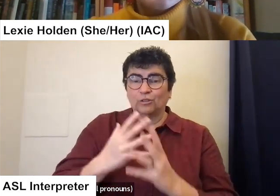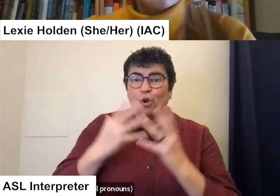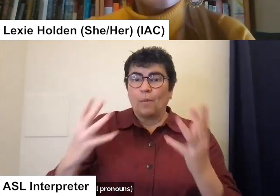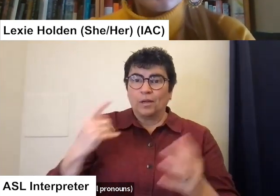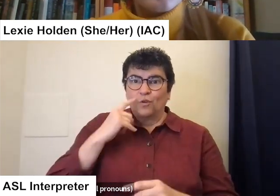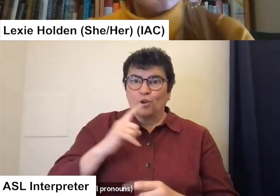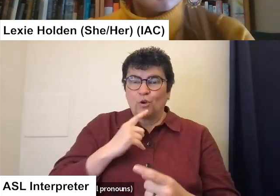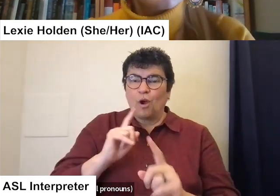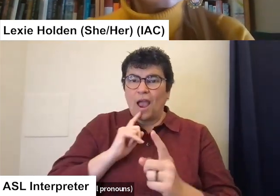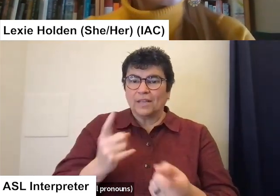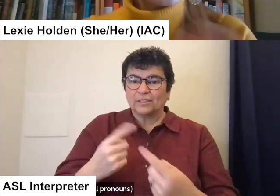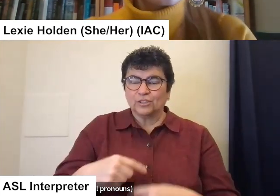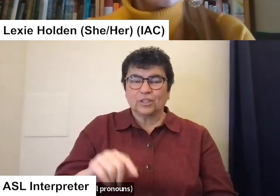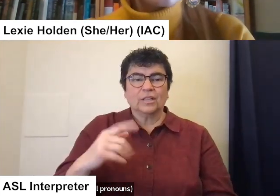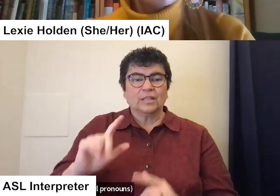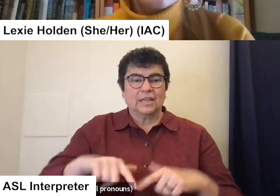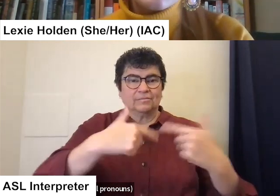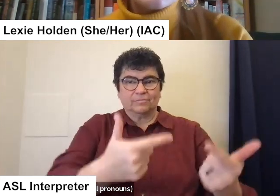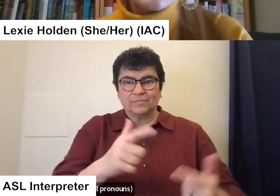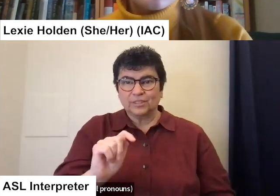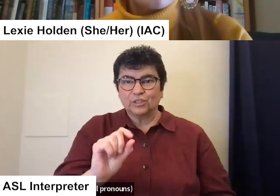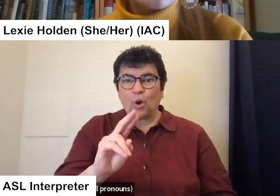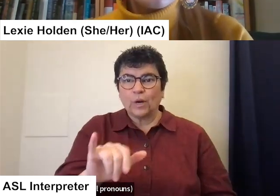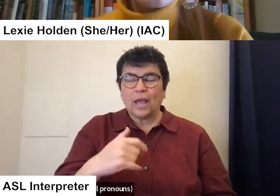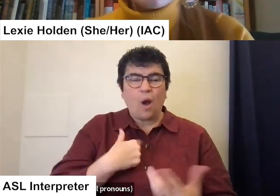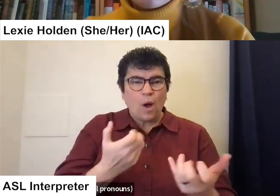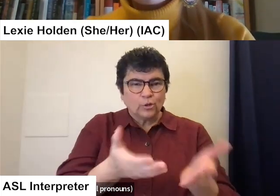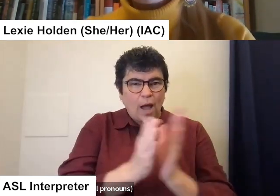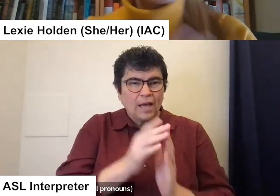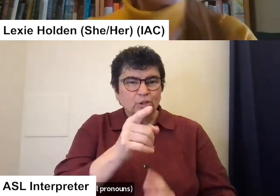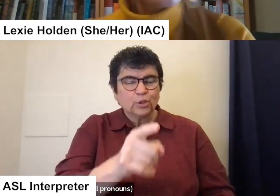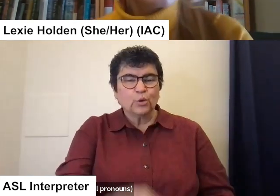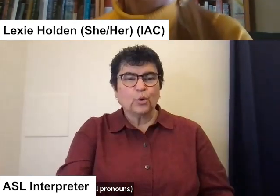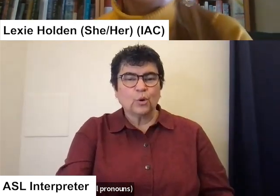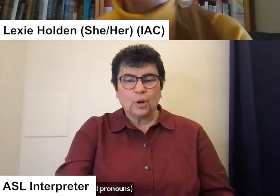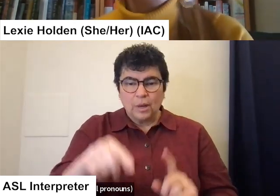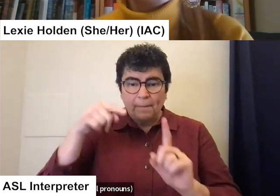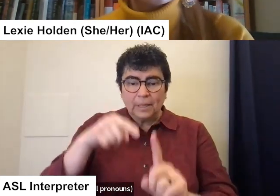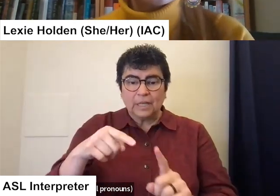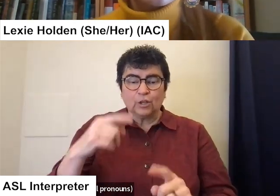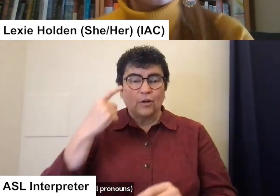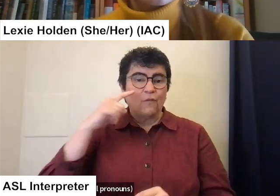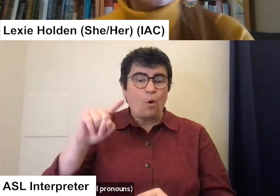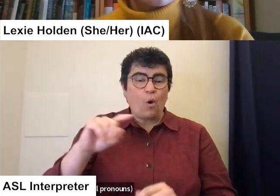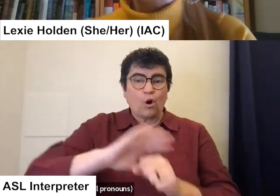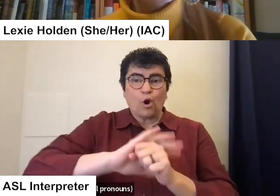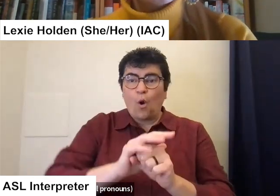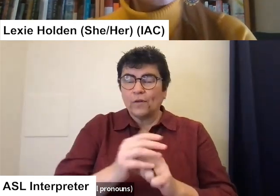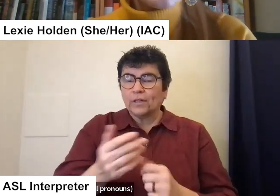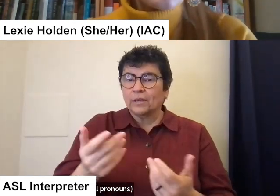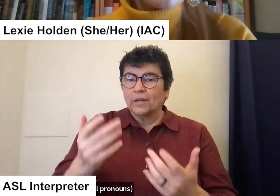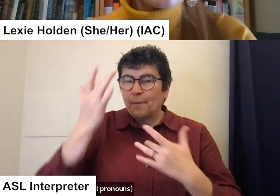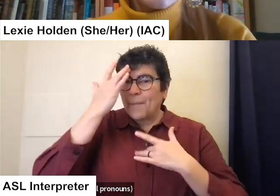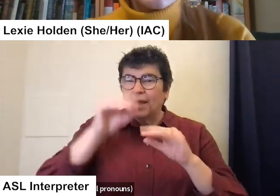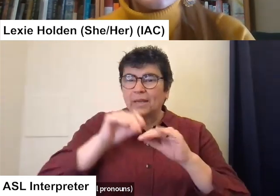Allilsa. And Tony, I'm gonna turn to you and ask now. So particularly in light of the COVID-19 pandemic, how did